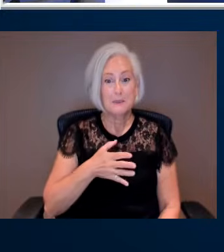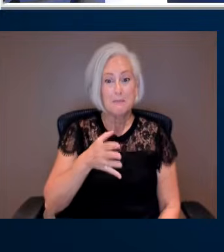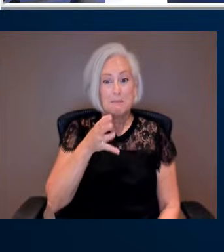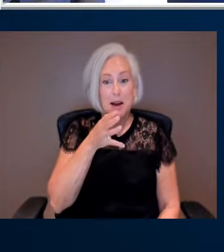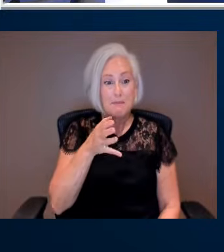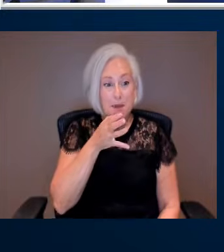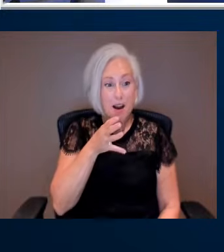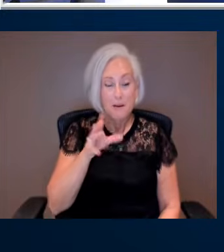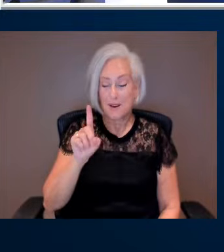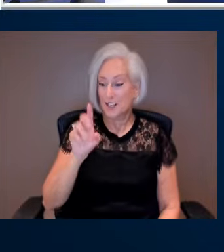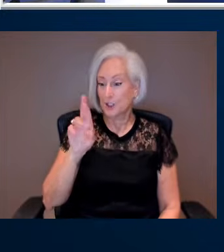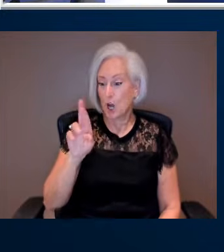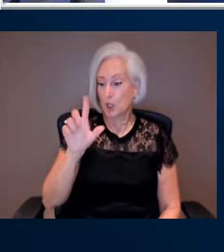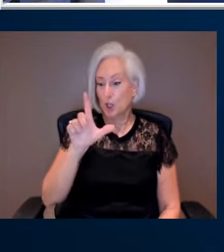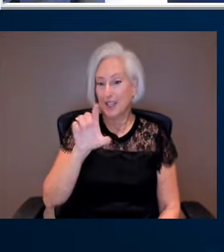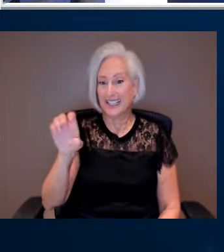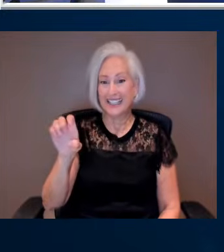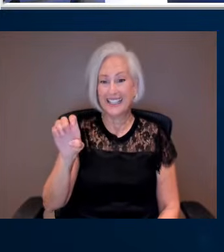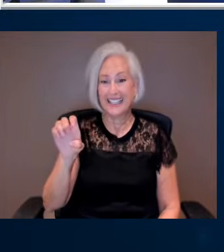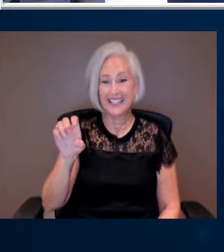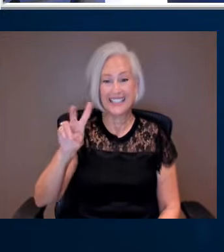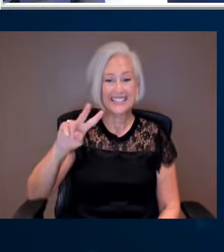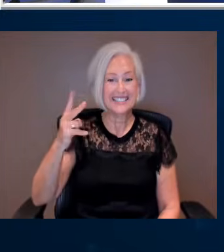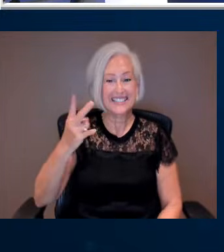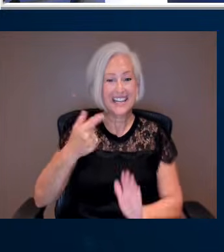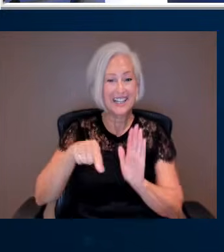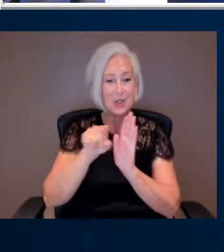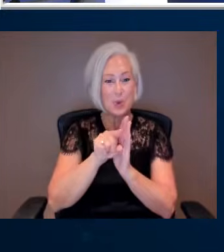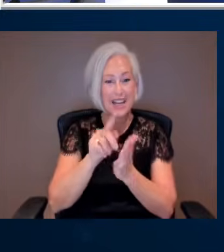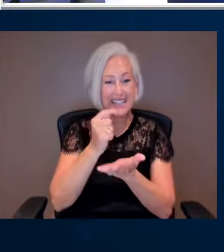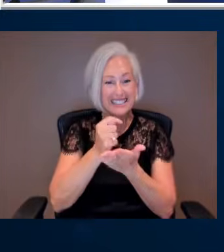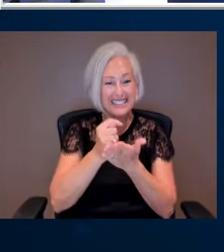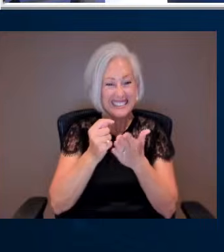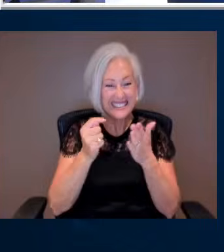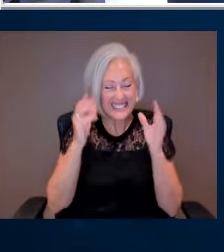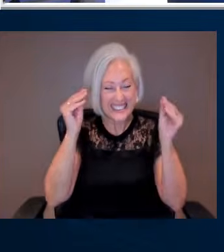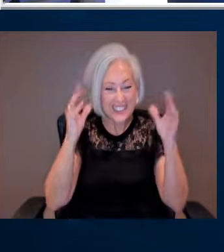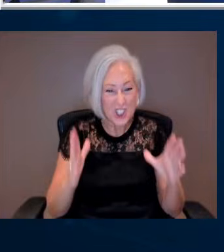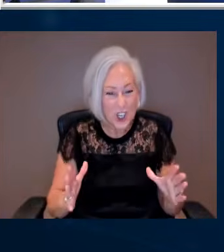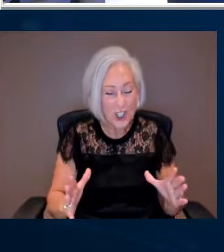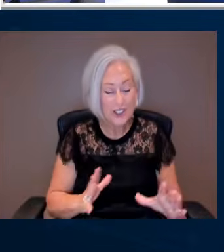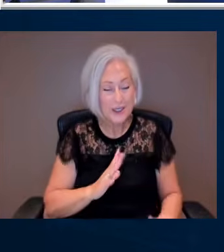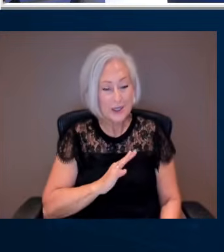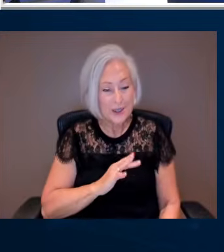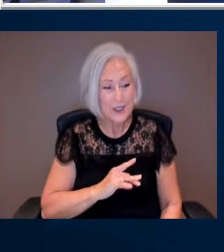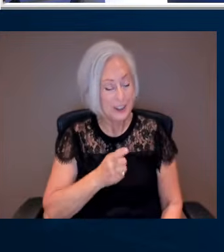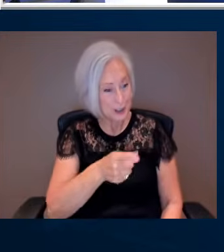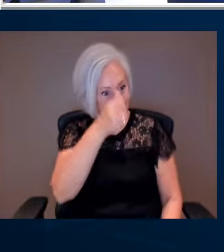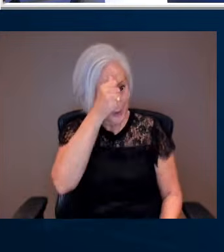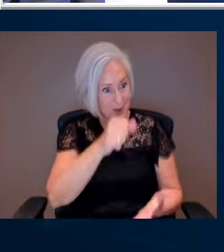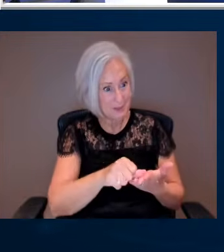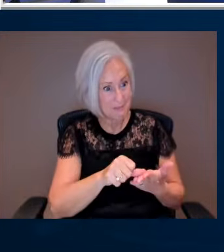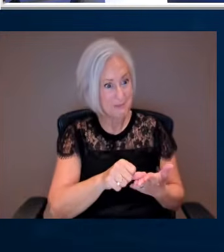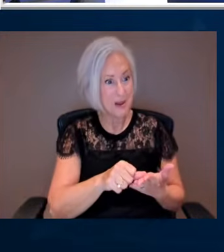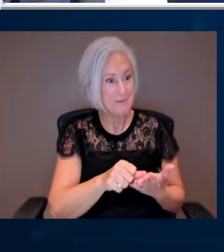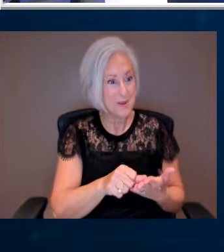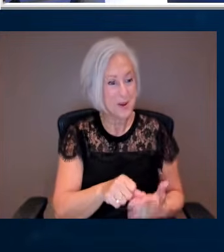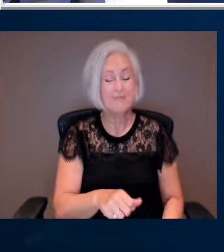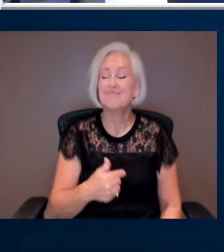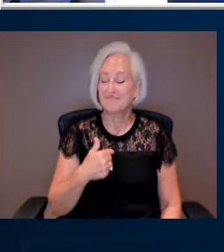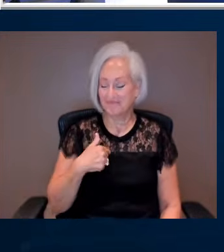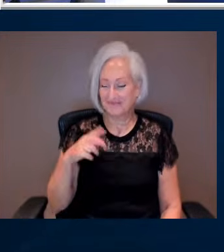teacher. I know. I mean, this is such a full circle moment. Dr. Lee, do you remember? I do. This is